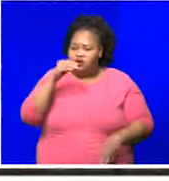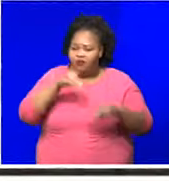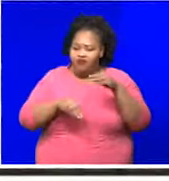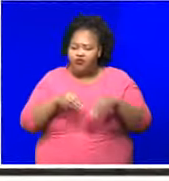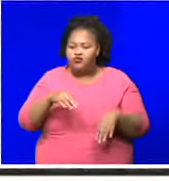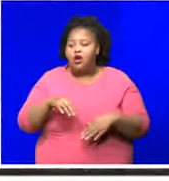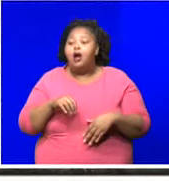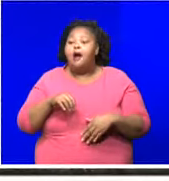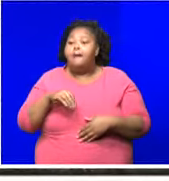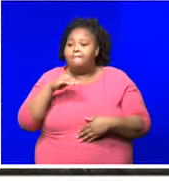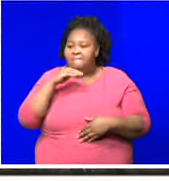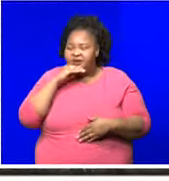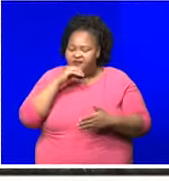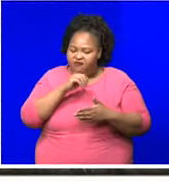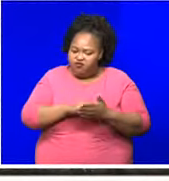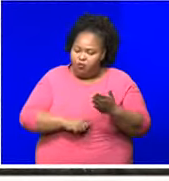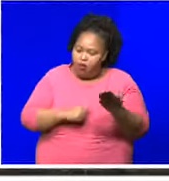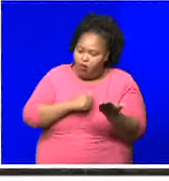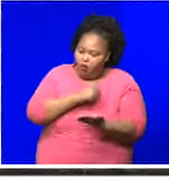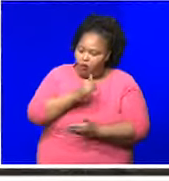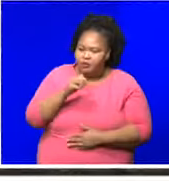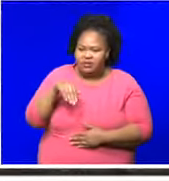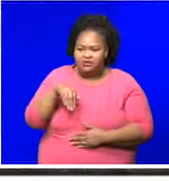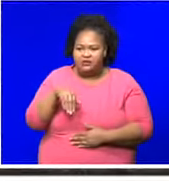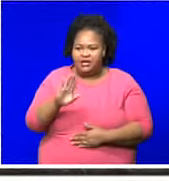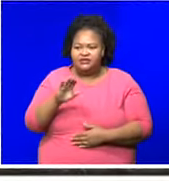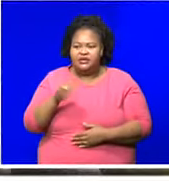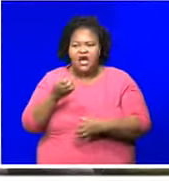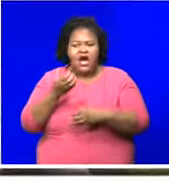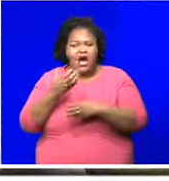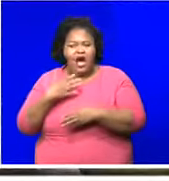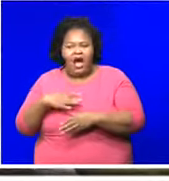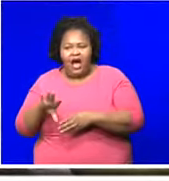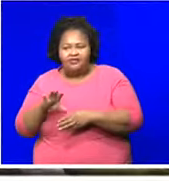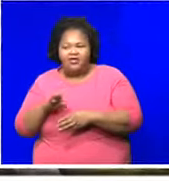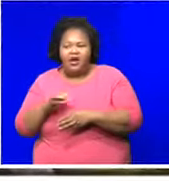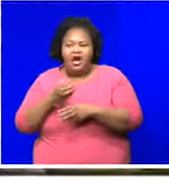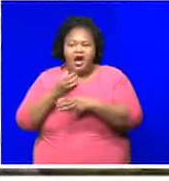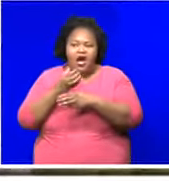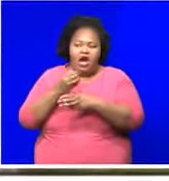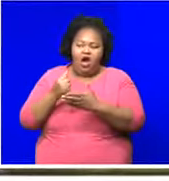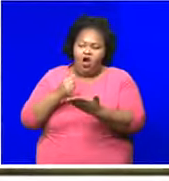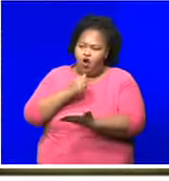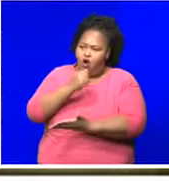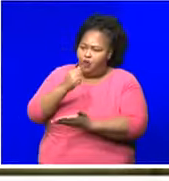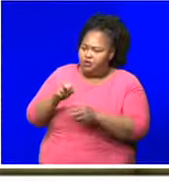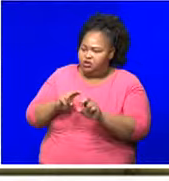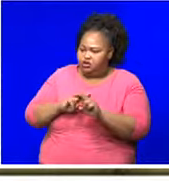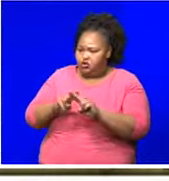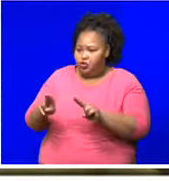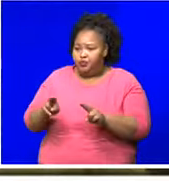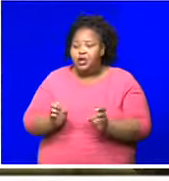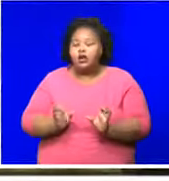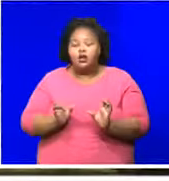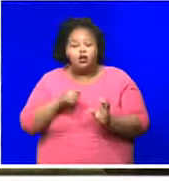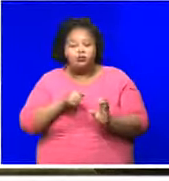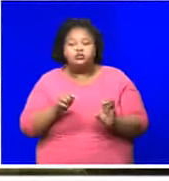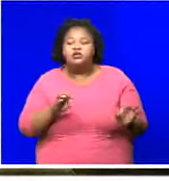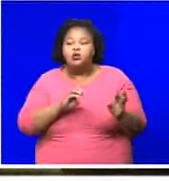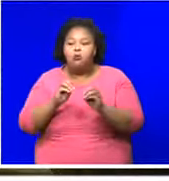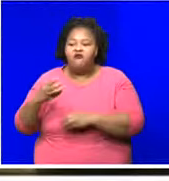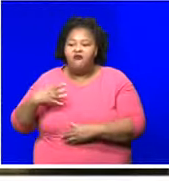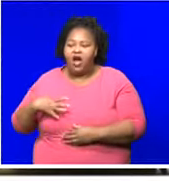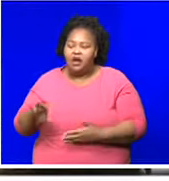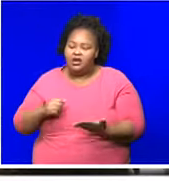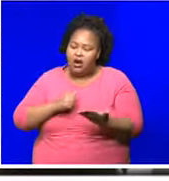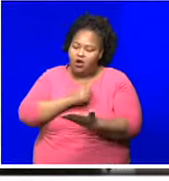communities to ensure that everyone is clear on the upcoming elections and their roles. Reporting IMK and MCB, visuals provided